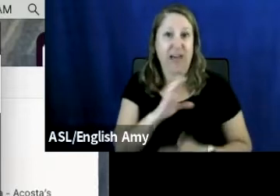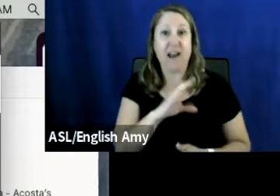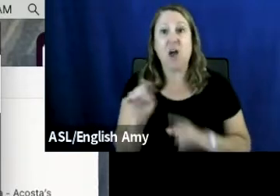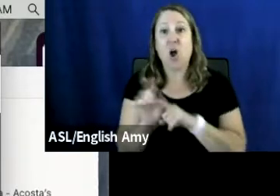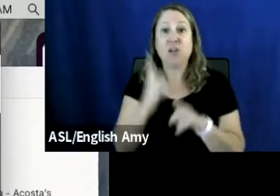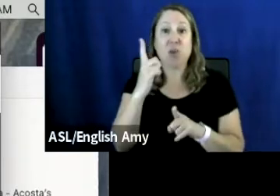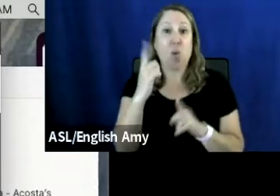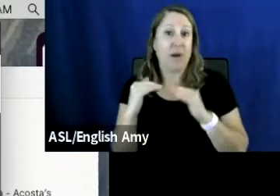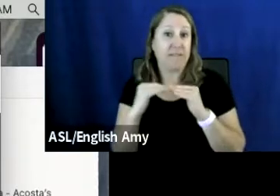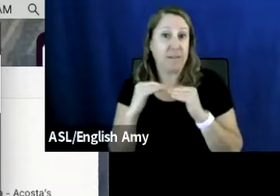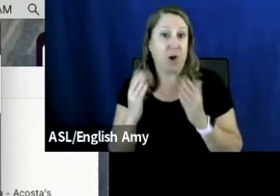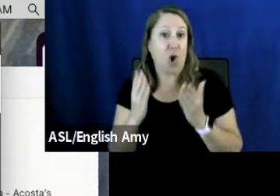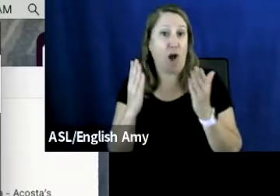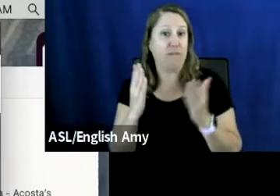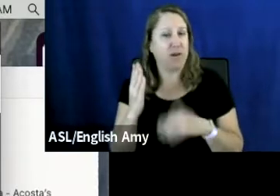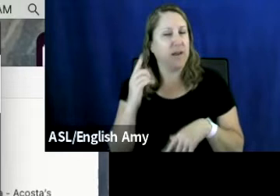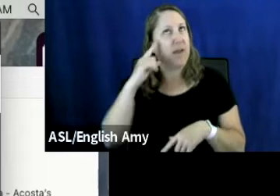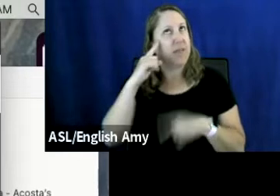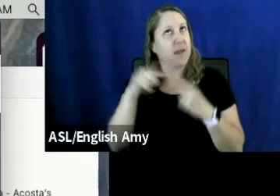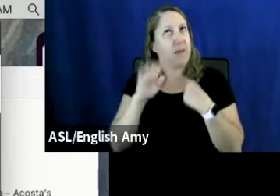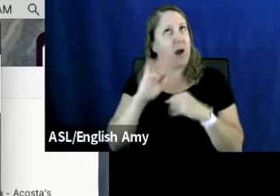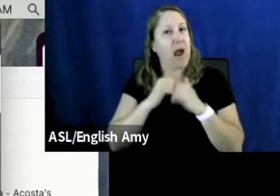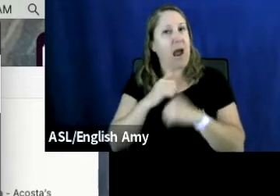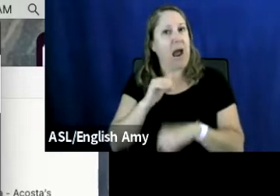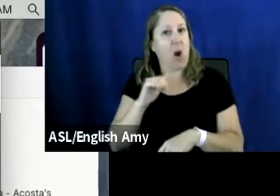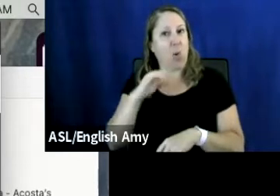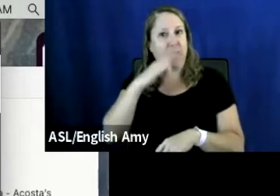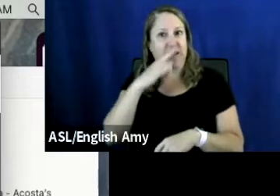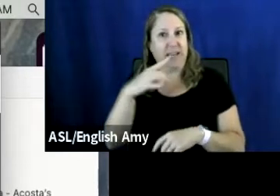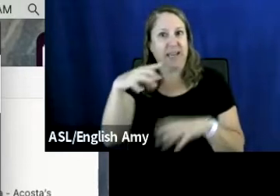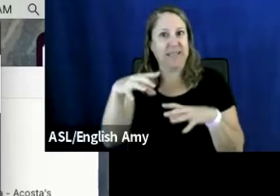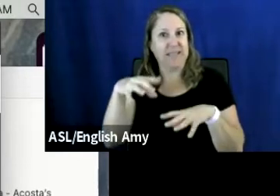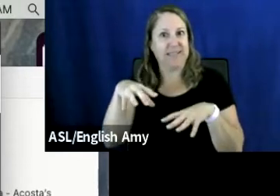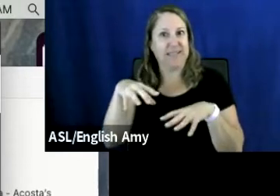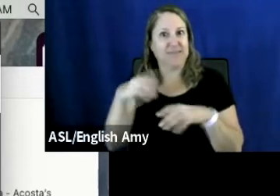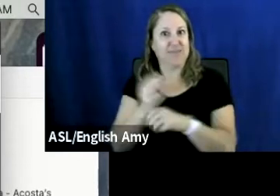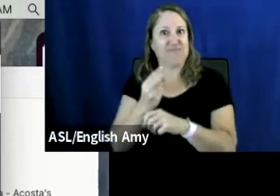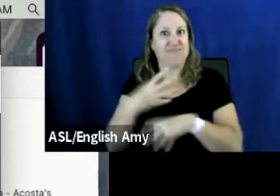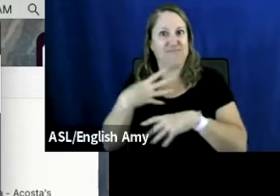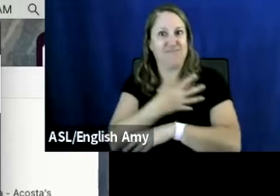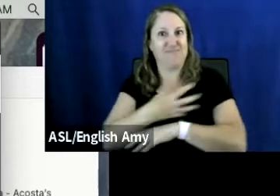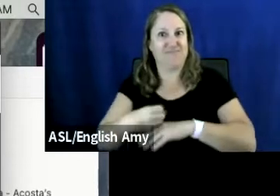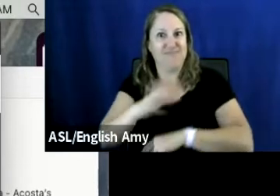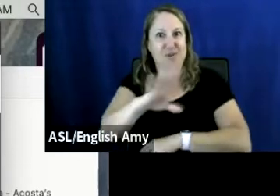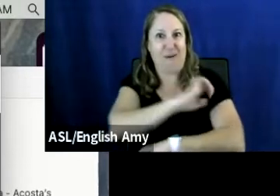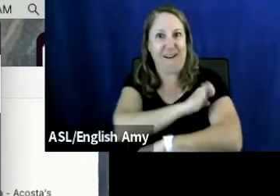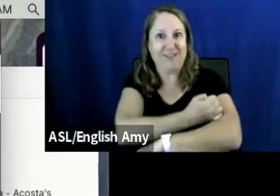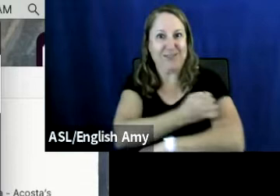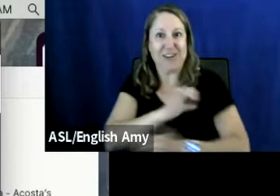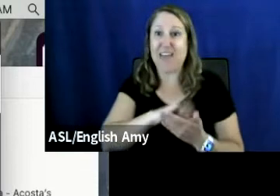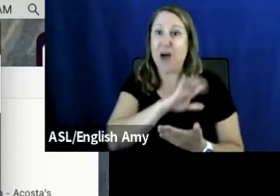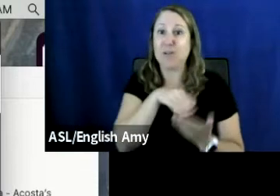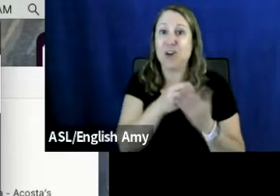offered keeping in mind how your energy gets taken up by kids. All of these were given by peers along the way. So it wasn't just